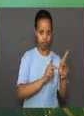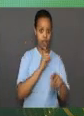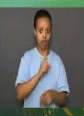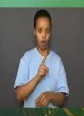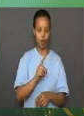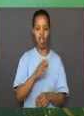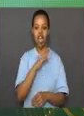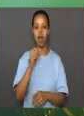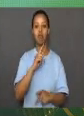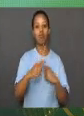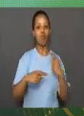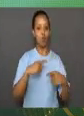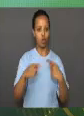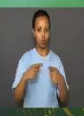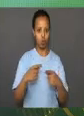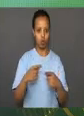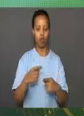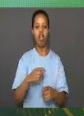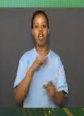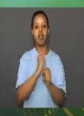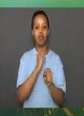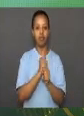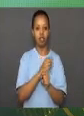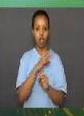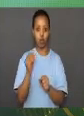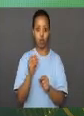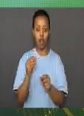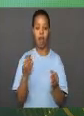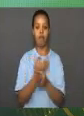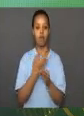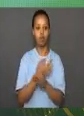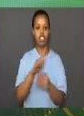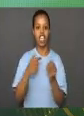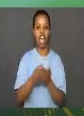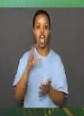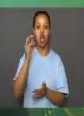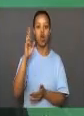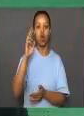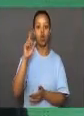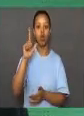you learned about the structure and function of chloroplasts.